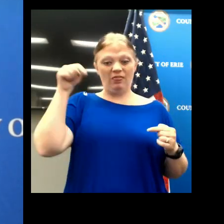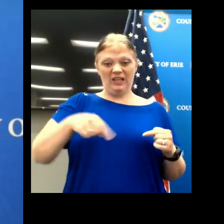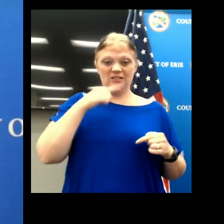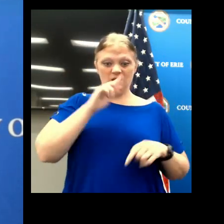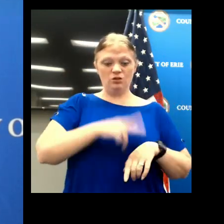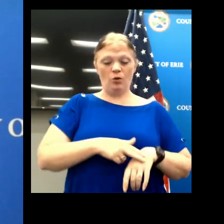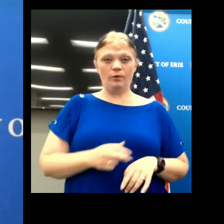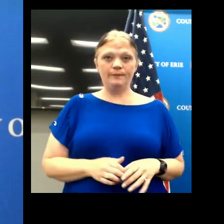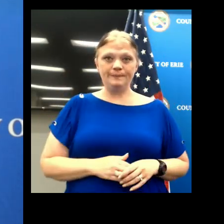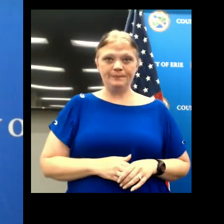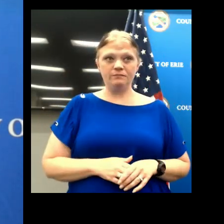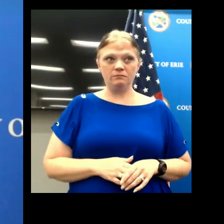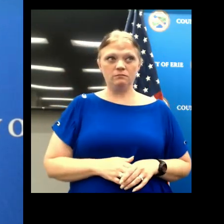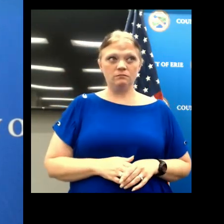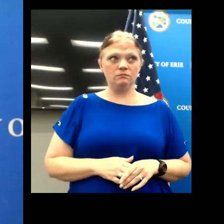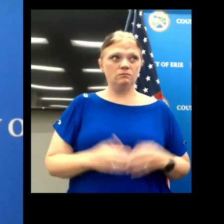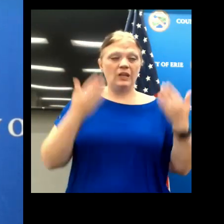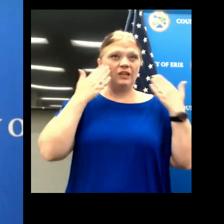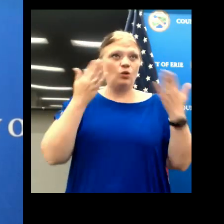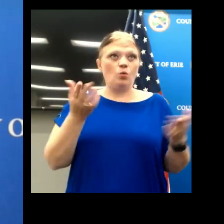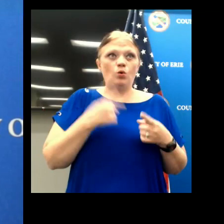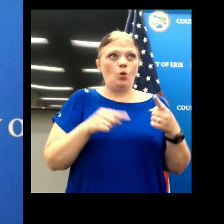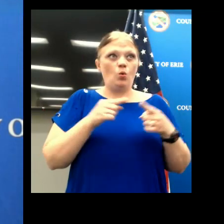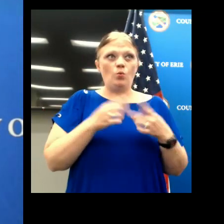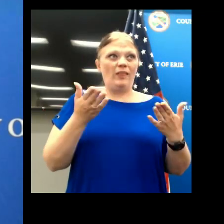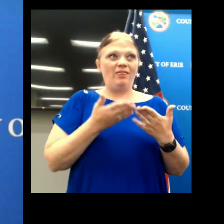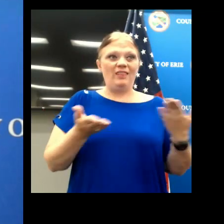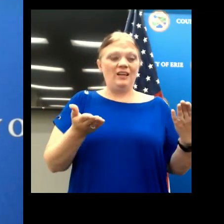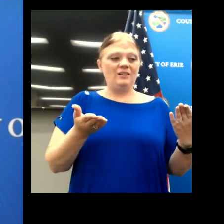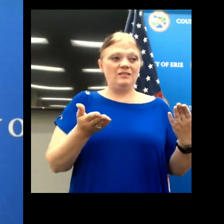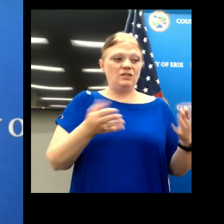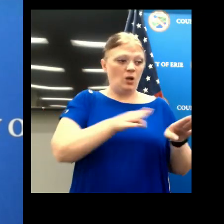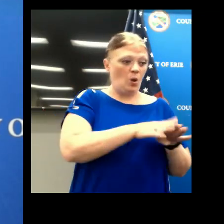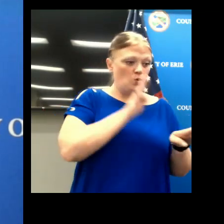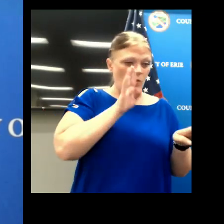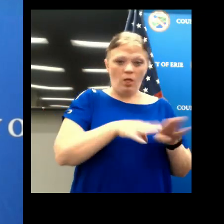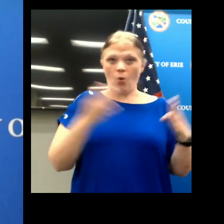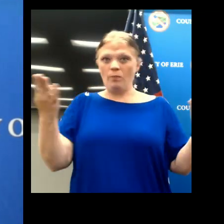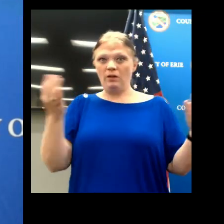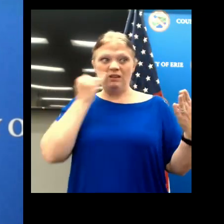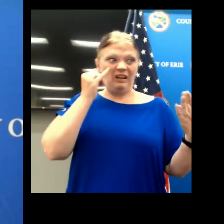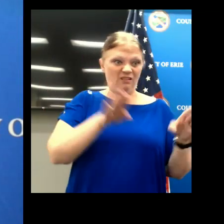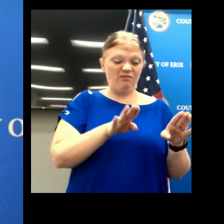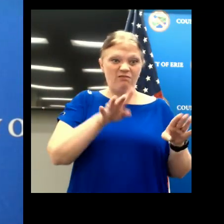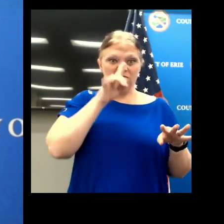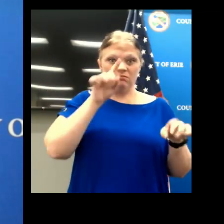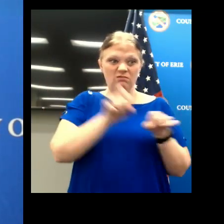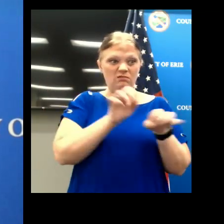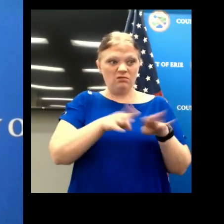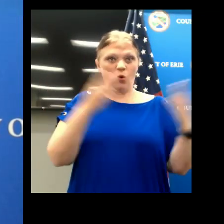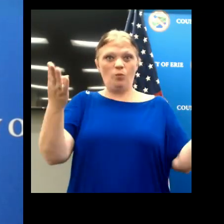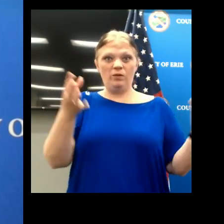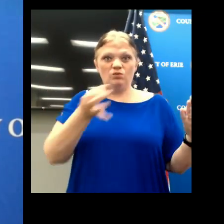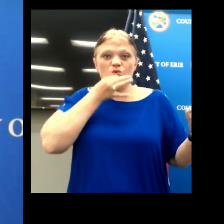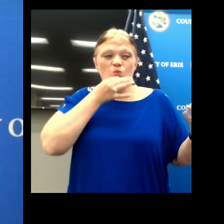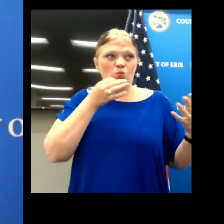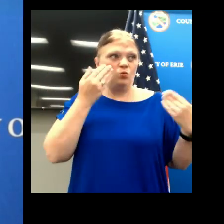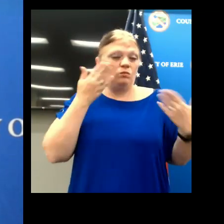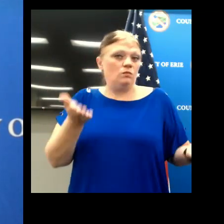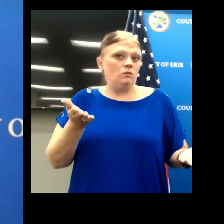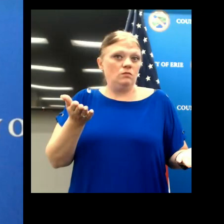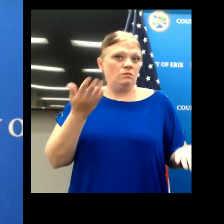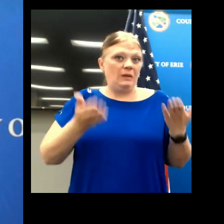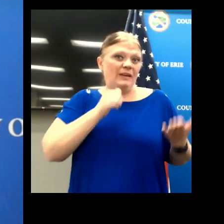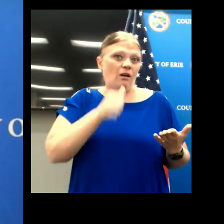normal. I don't know when certain things are closed are going to reopen, if they ever reopen in the immediate future. I don't